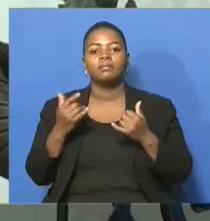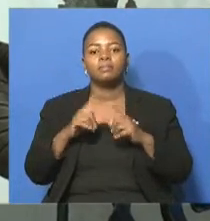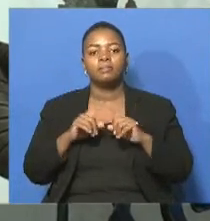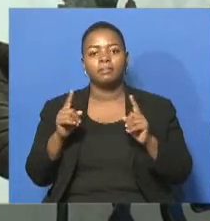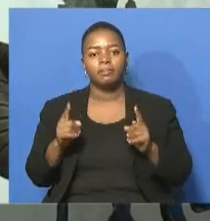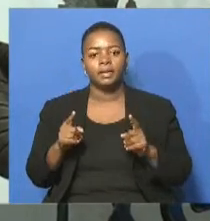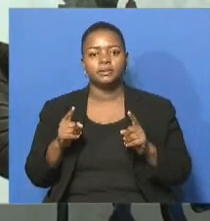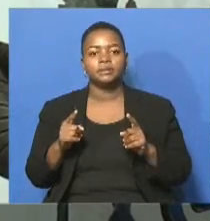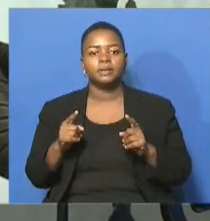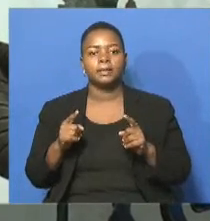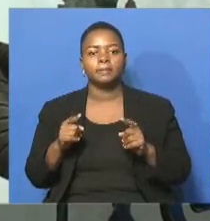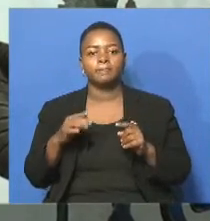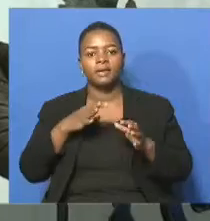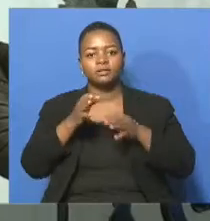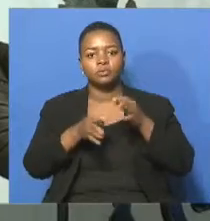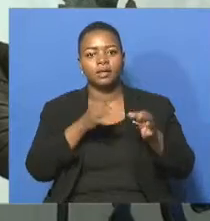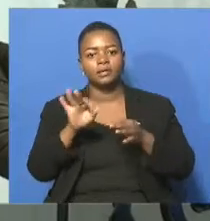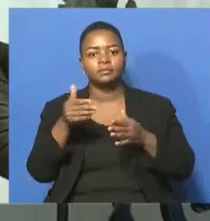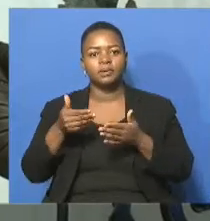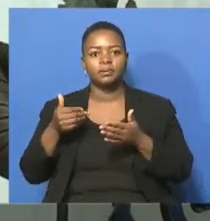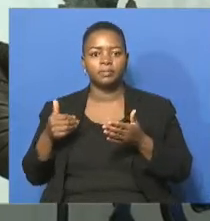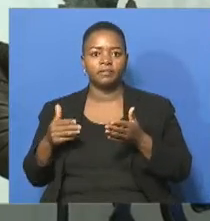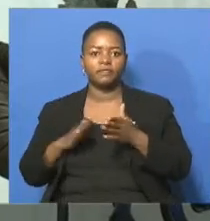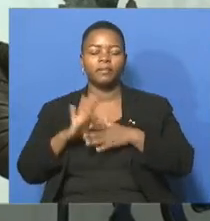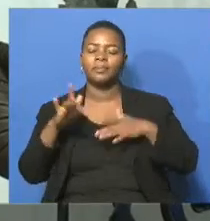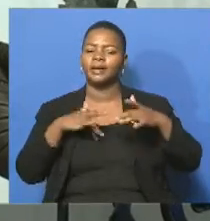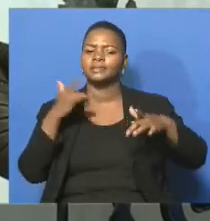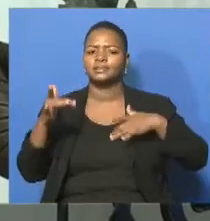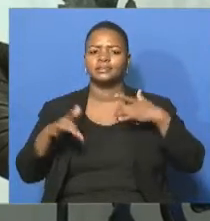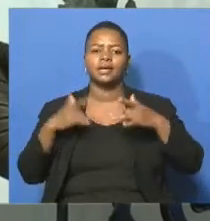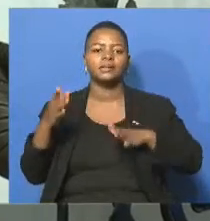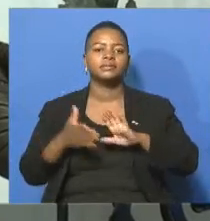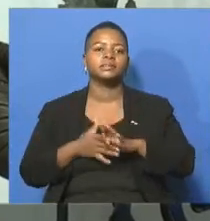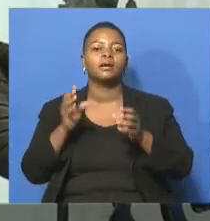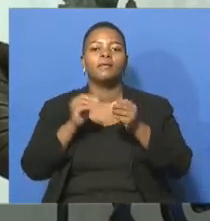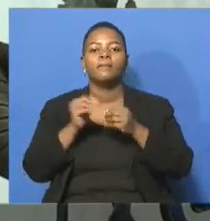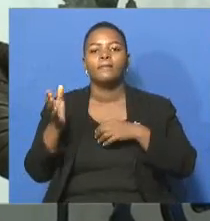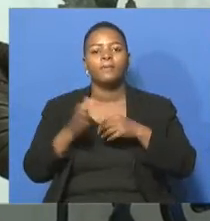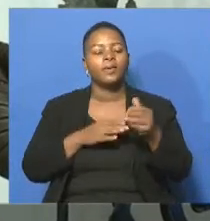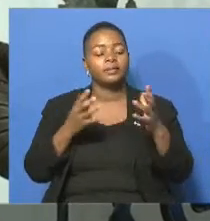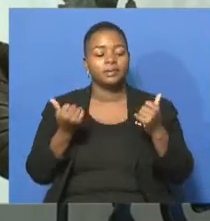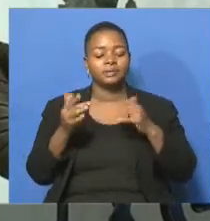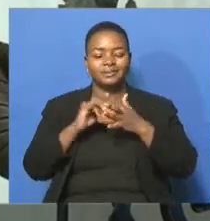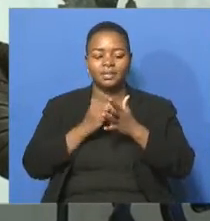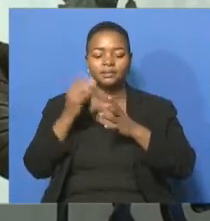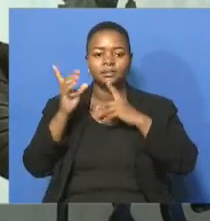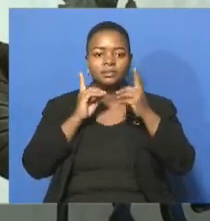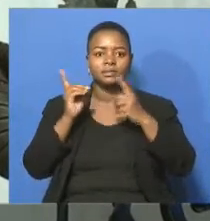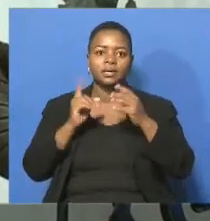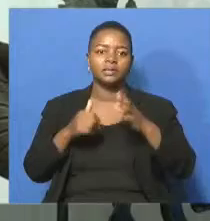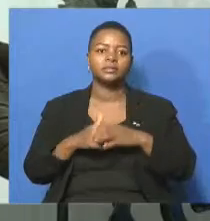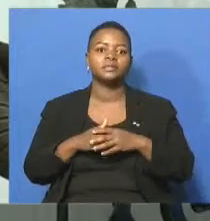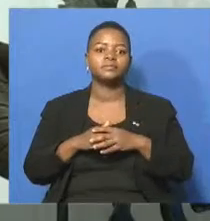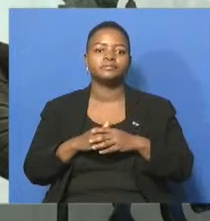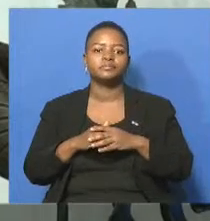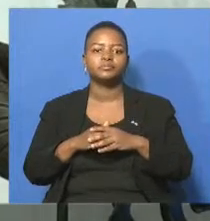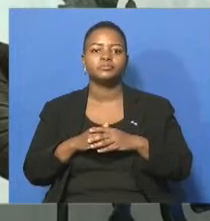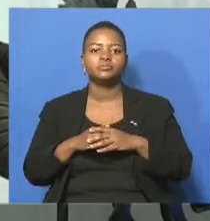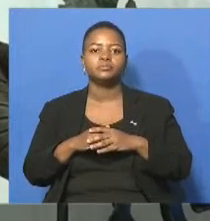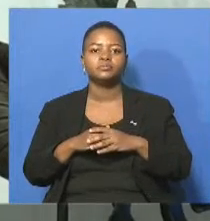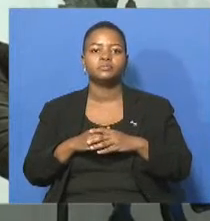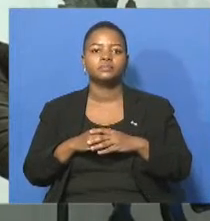Like Meon Pile has already said also, the exciting part beyond this platform, these resolutions, how they will